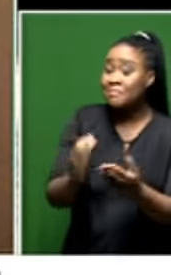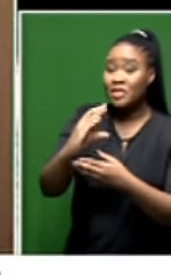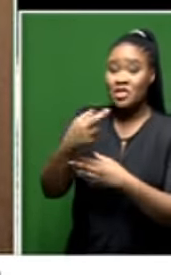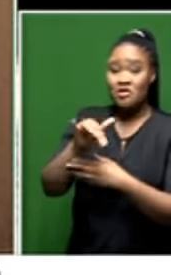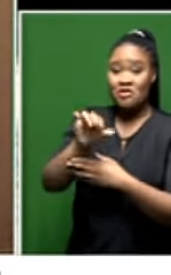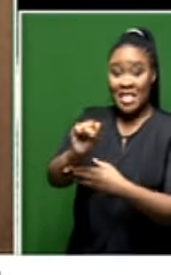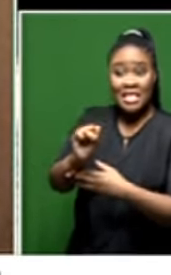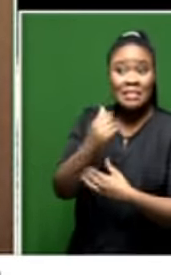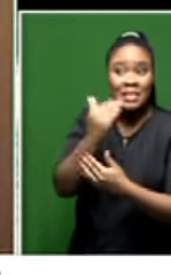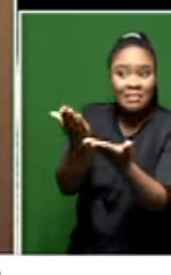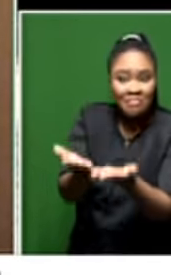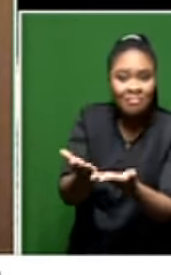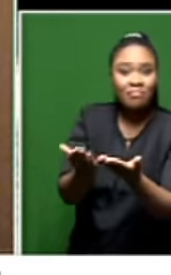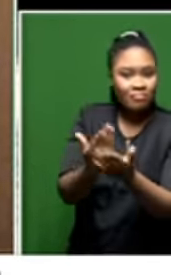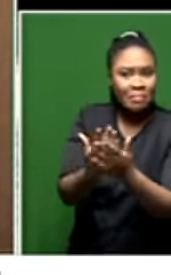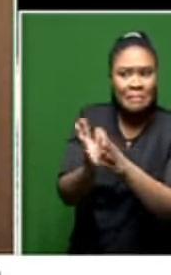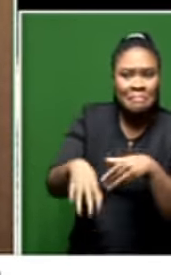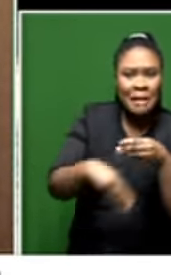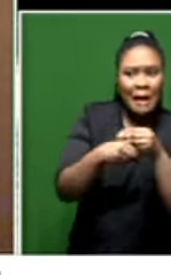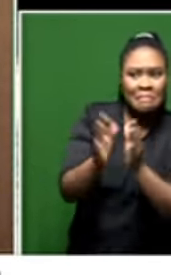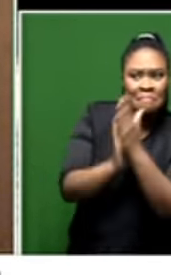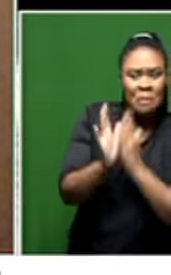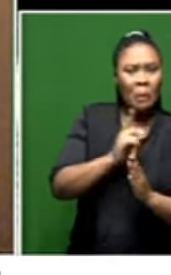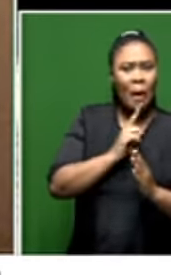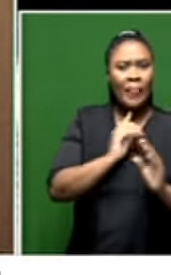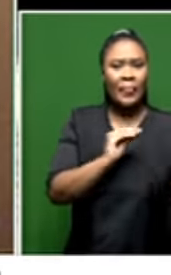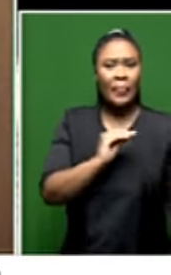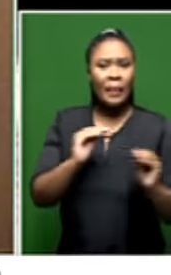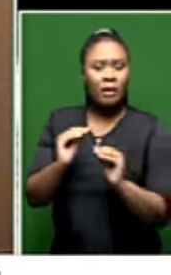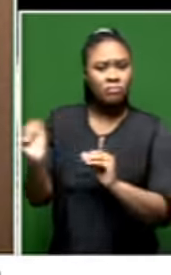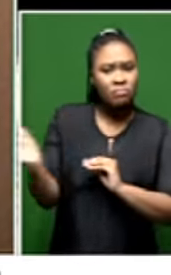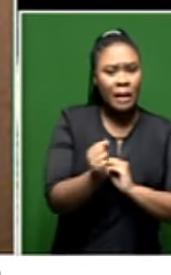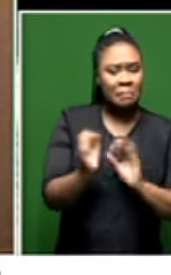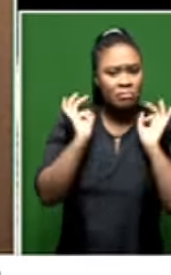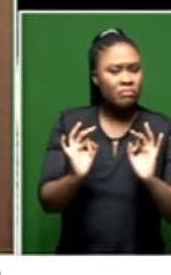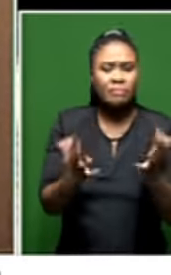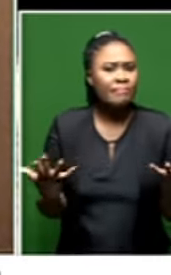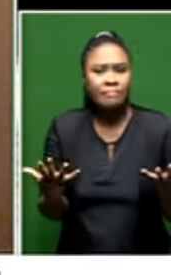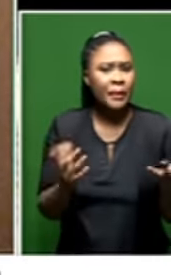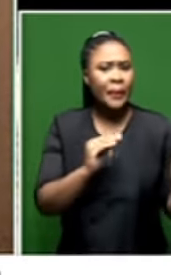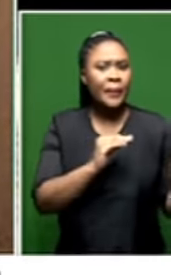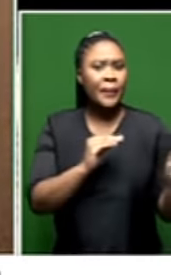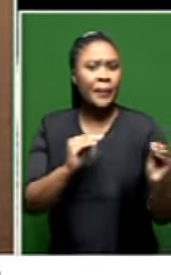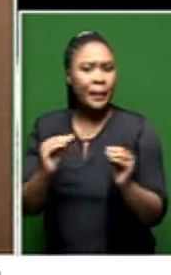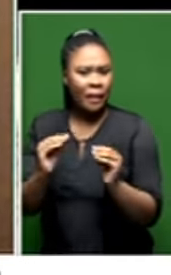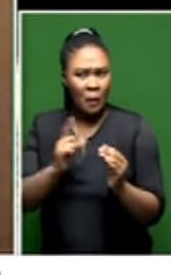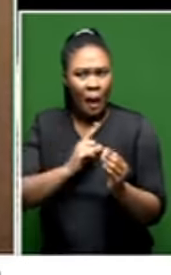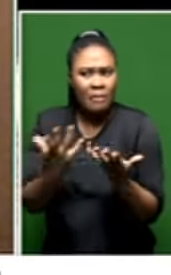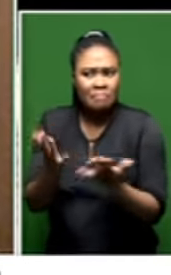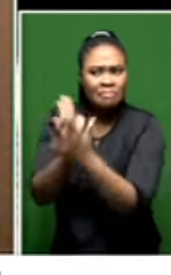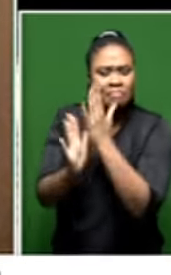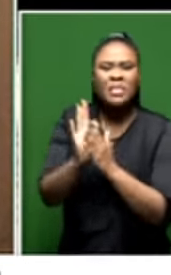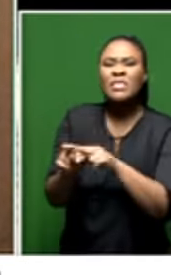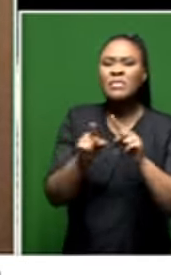into this as well. If there's anything you'd like to add in terms of the delay of the process, and perhaps also touch on what